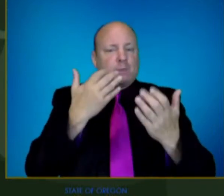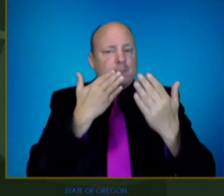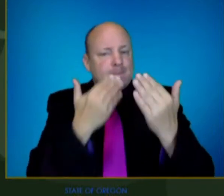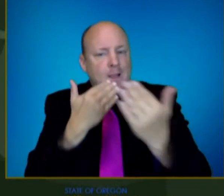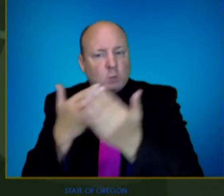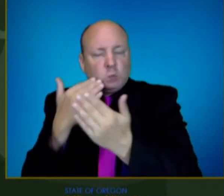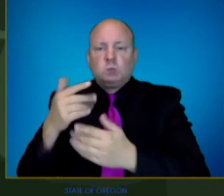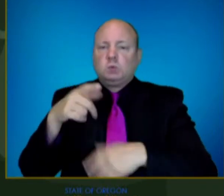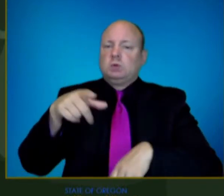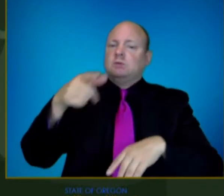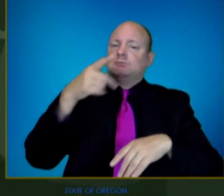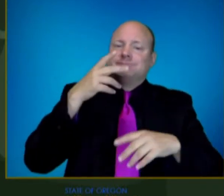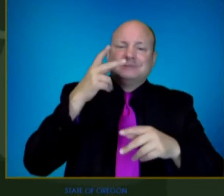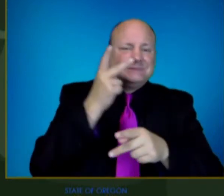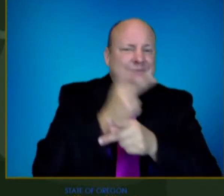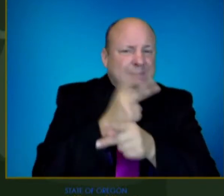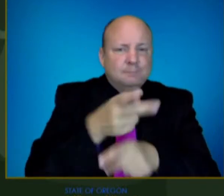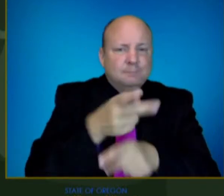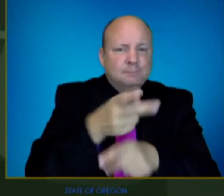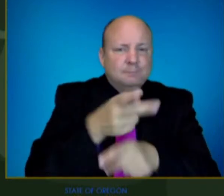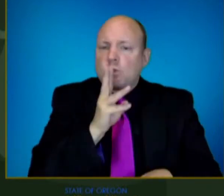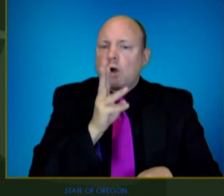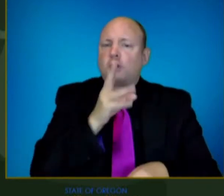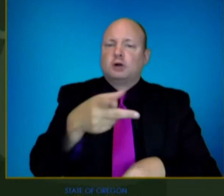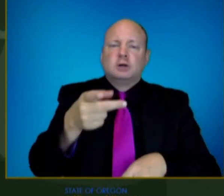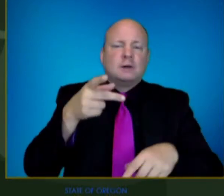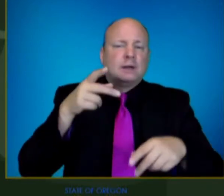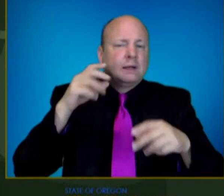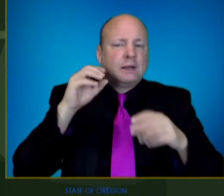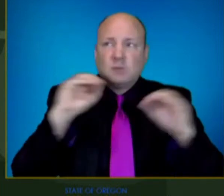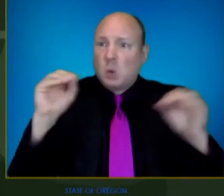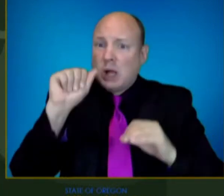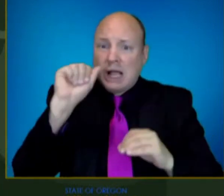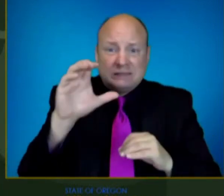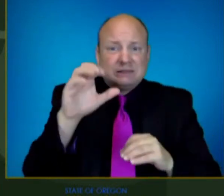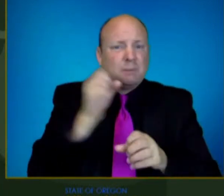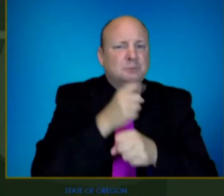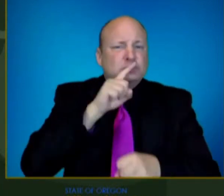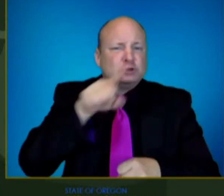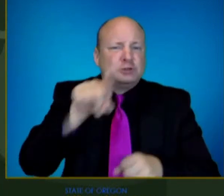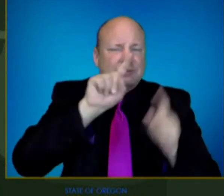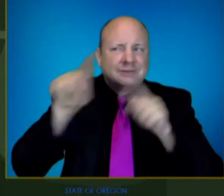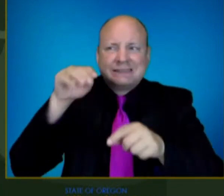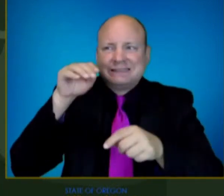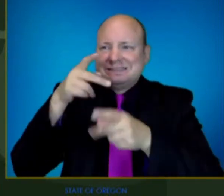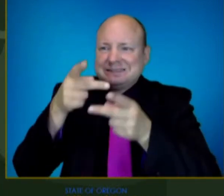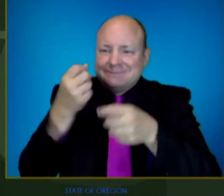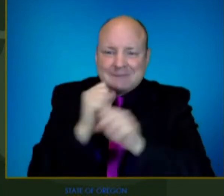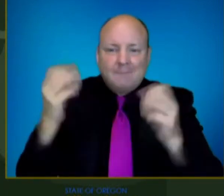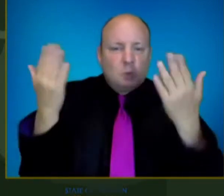of water. And if you don't have air conditioning, look for cooling centers in a community near you.